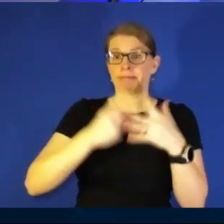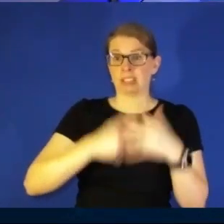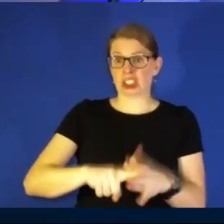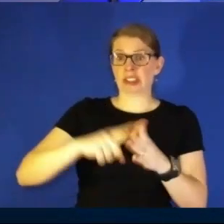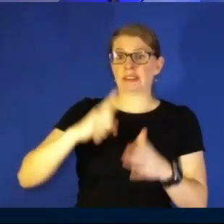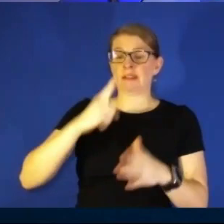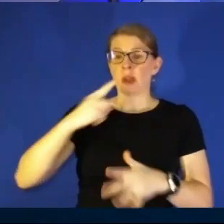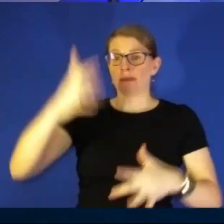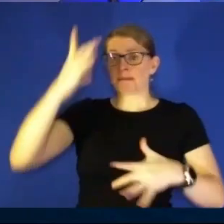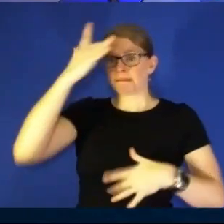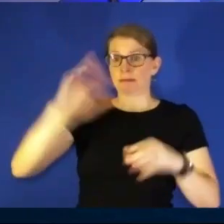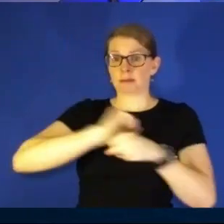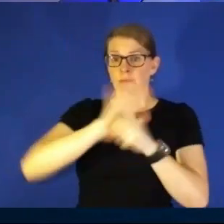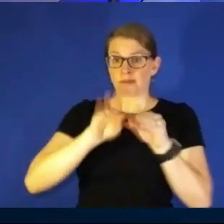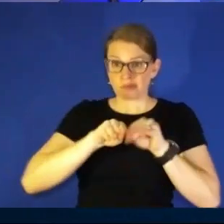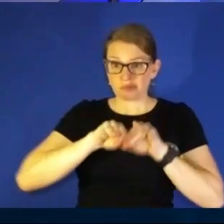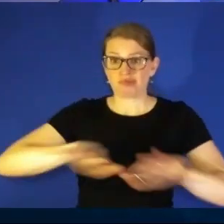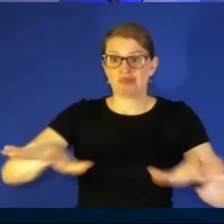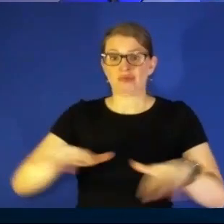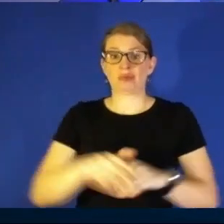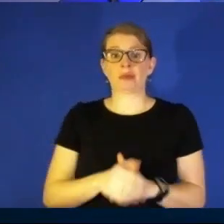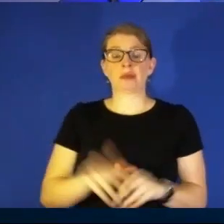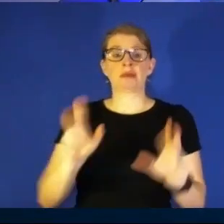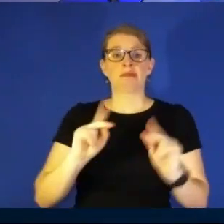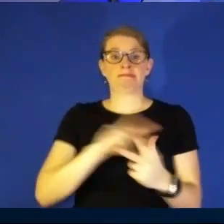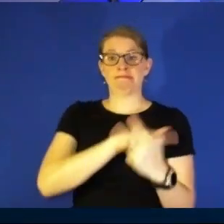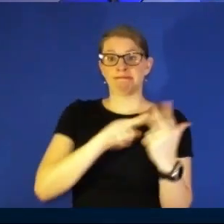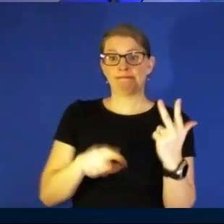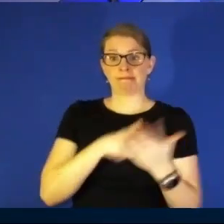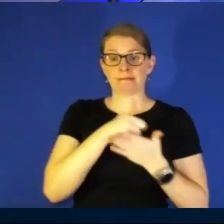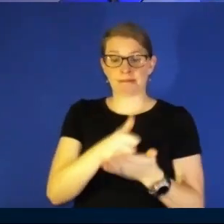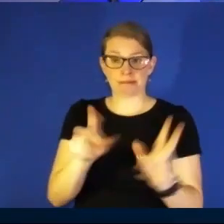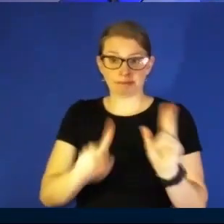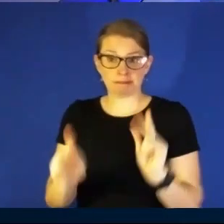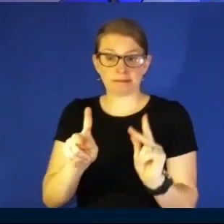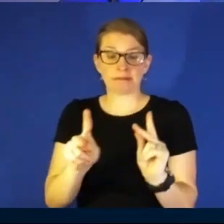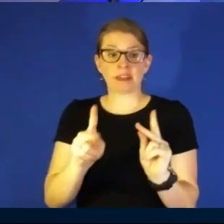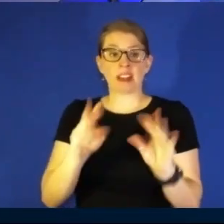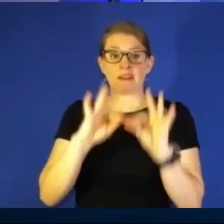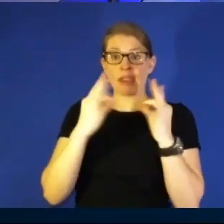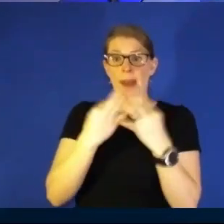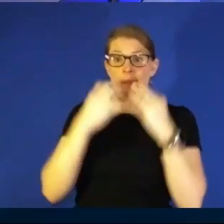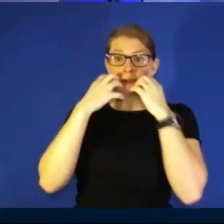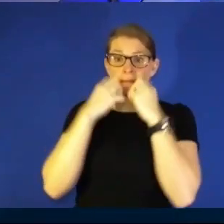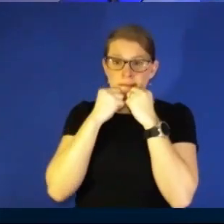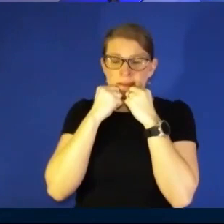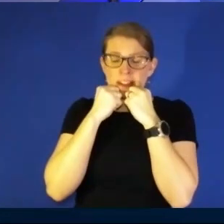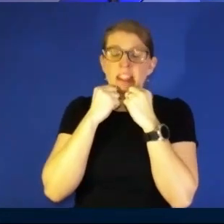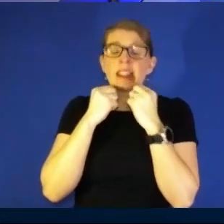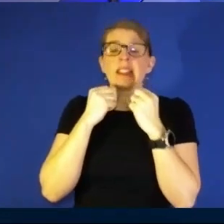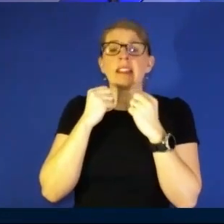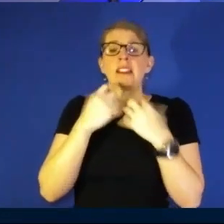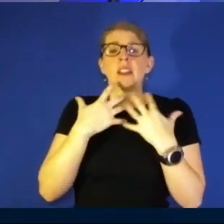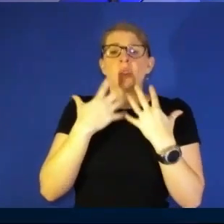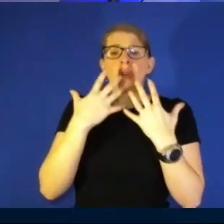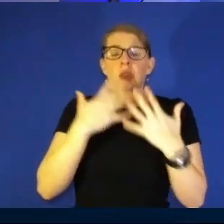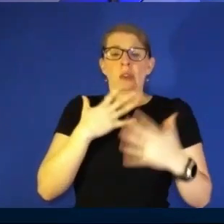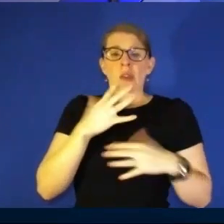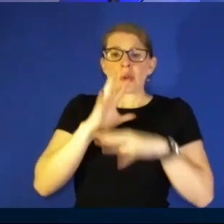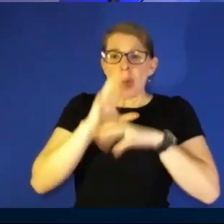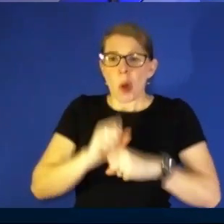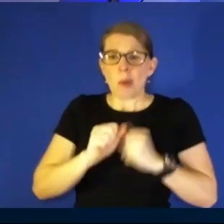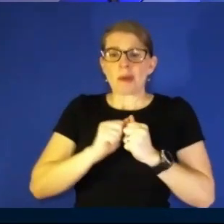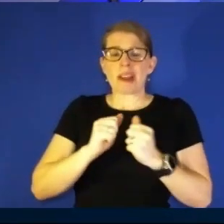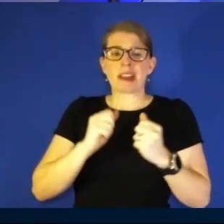have been at the front lines this whole time, helping people and families cope at their lowest points of grief and all the emotions that come